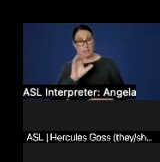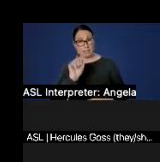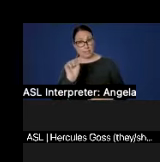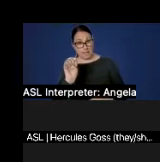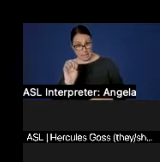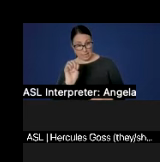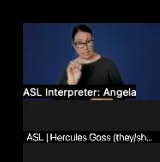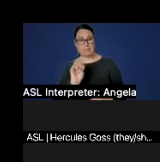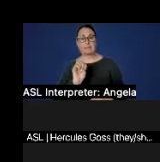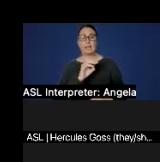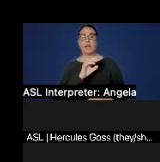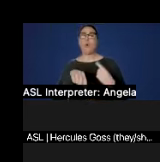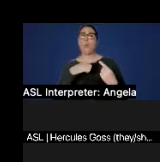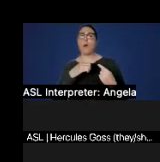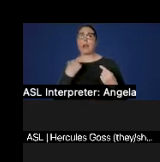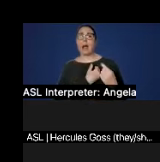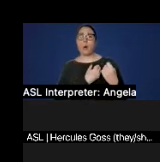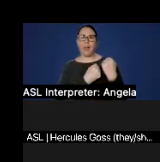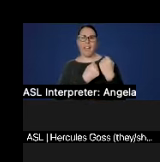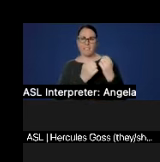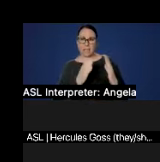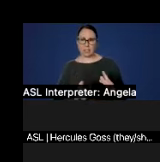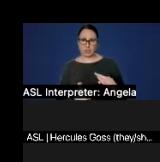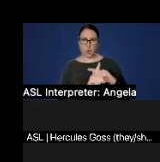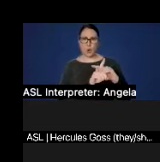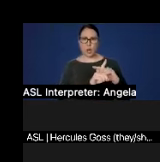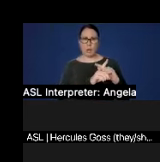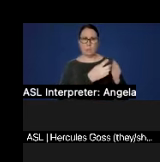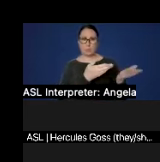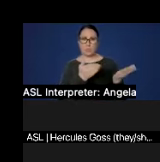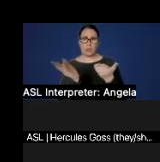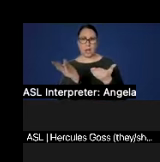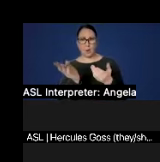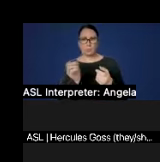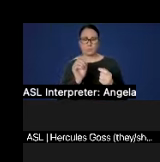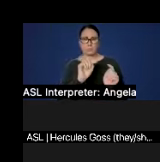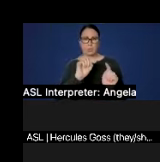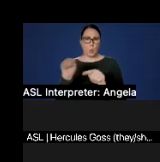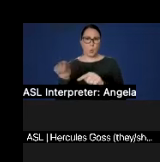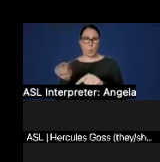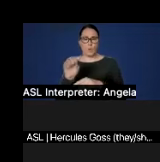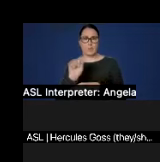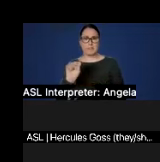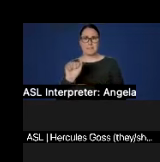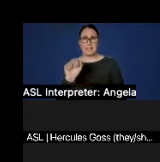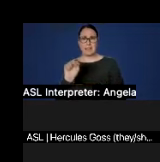our advocate showed up to take her down to go get the SANE kit